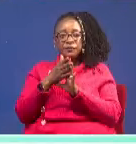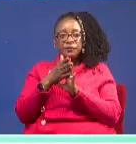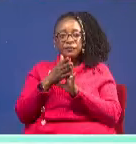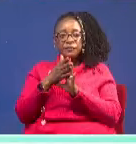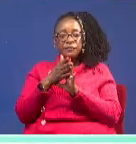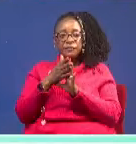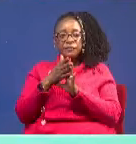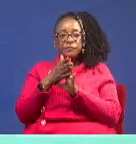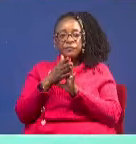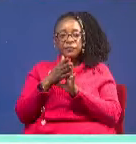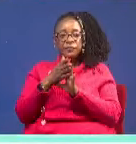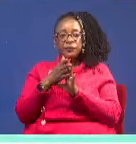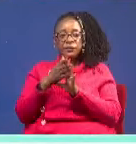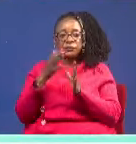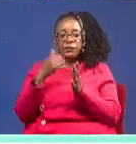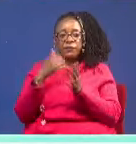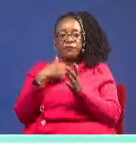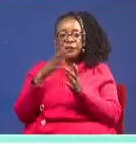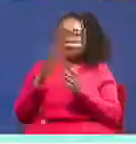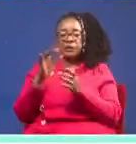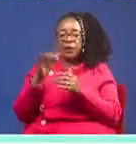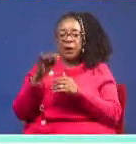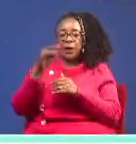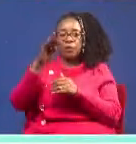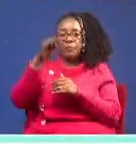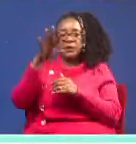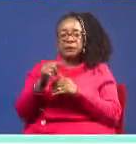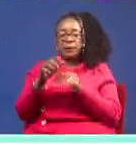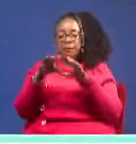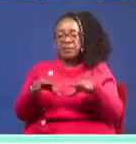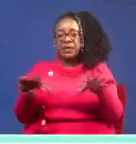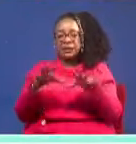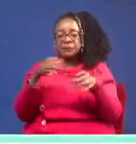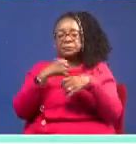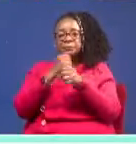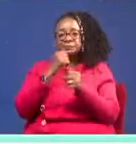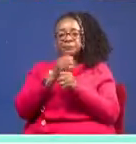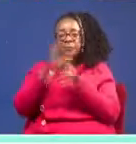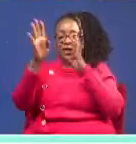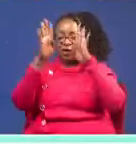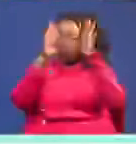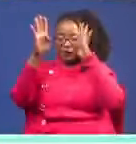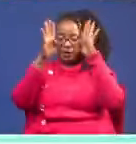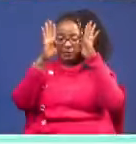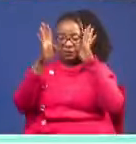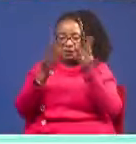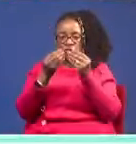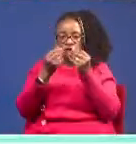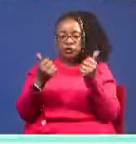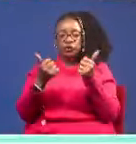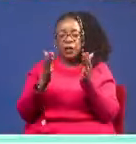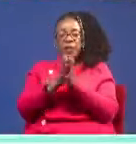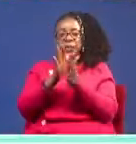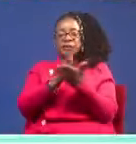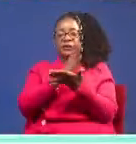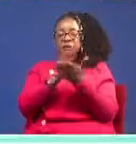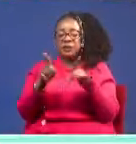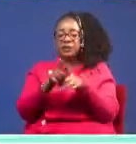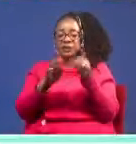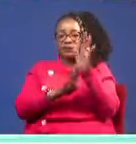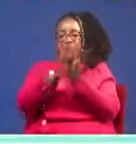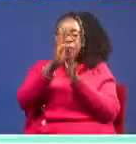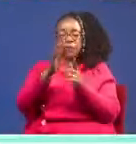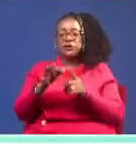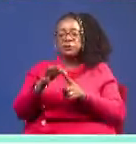expected increase in the air compressor market in Kenya has driven Kenyan innovators to create solutions in the sector as development of special